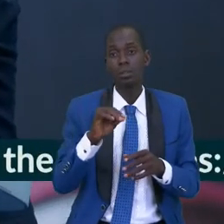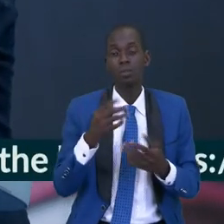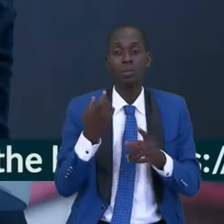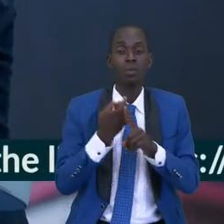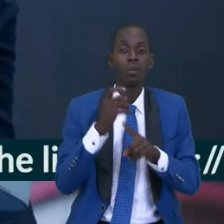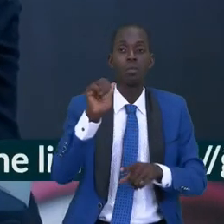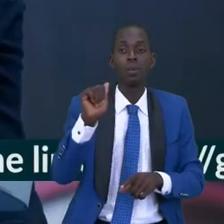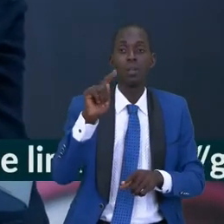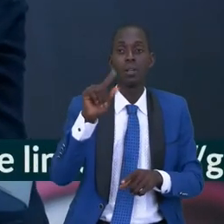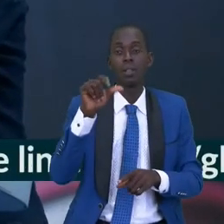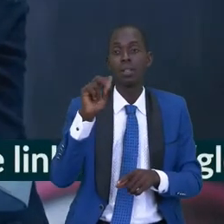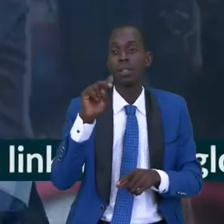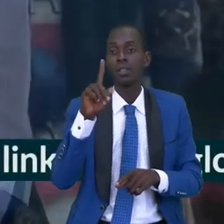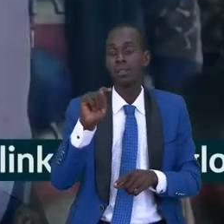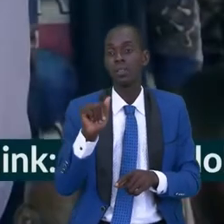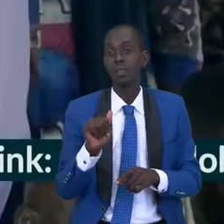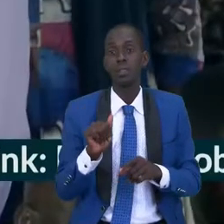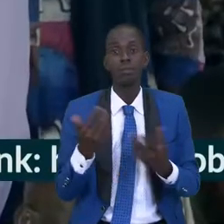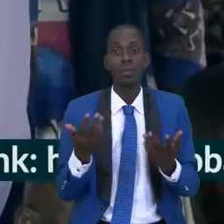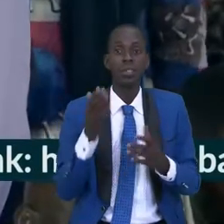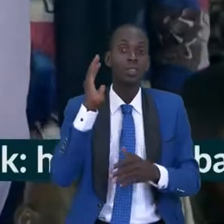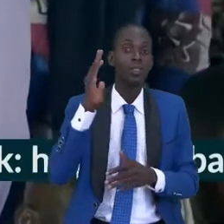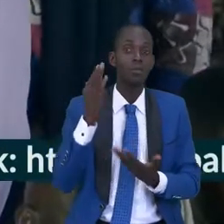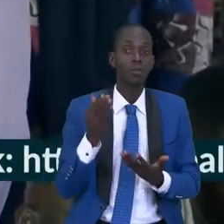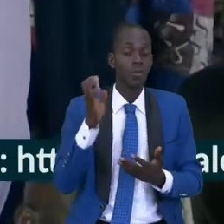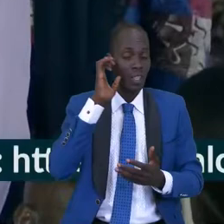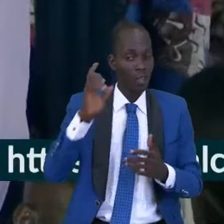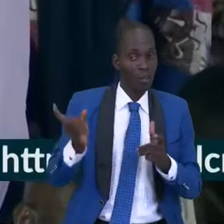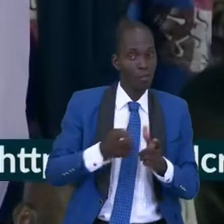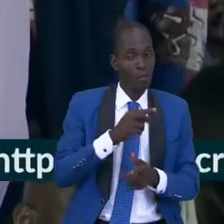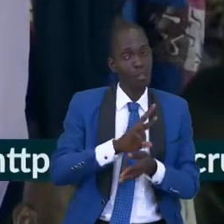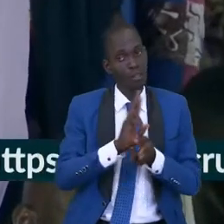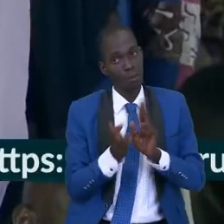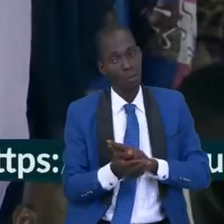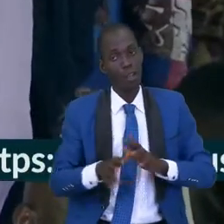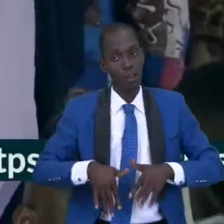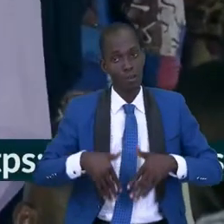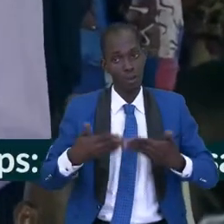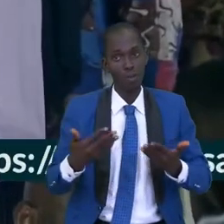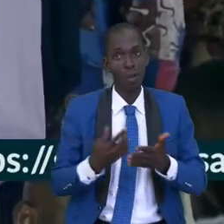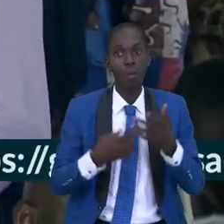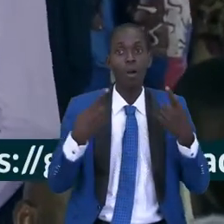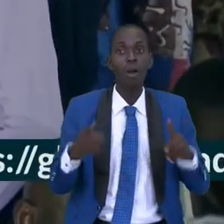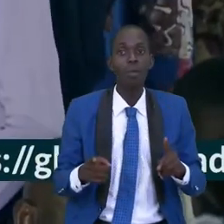Write your telephone number very clearly, 11 digits.